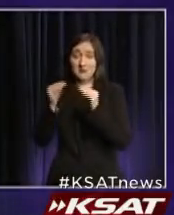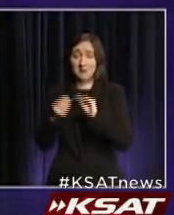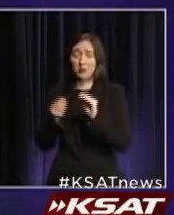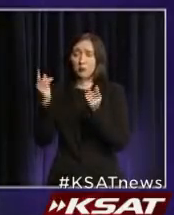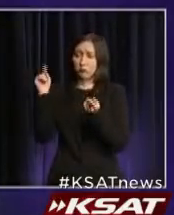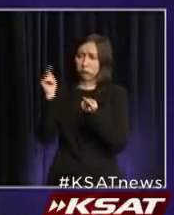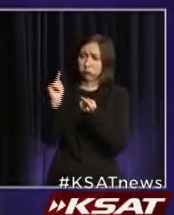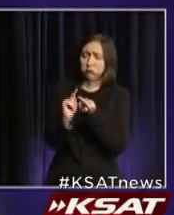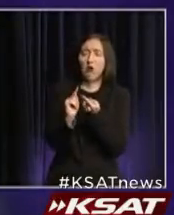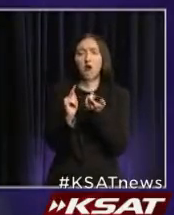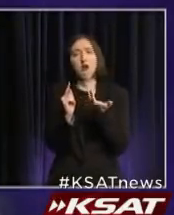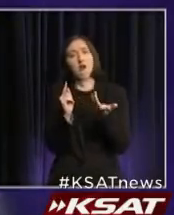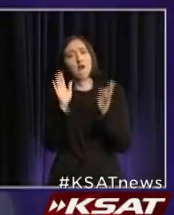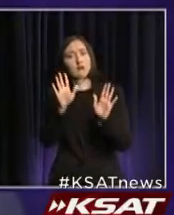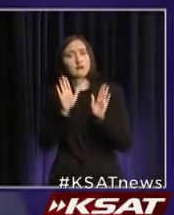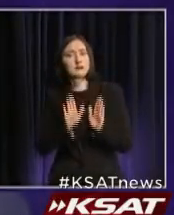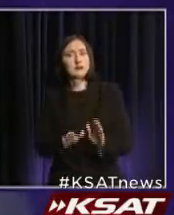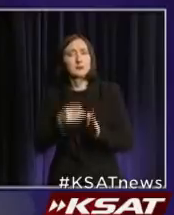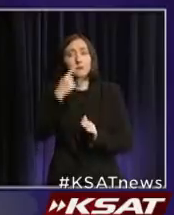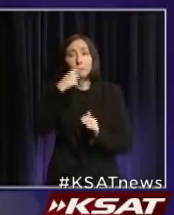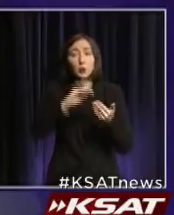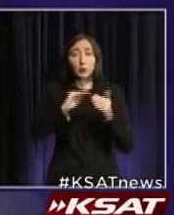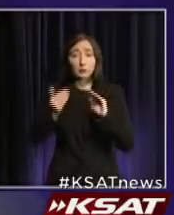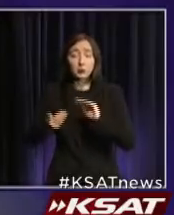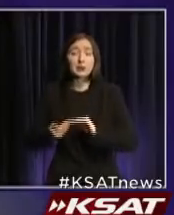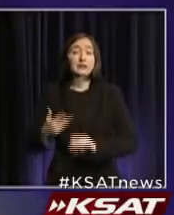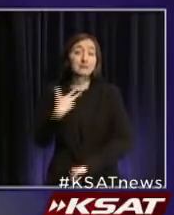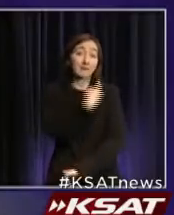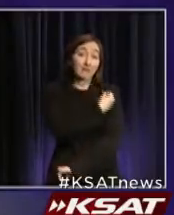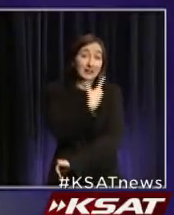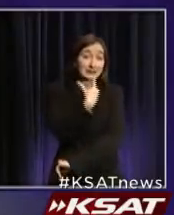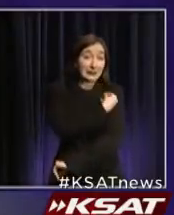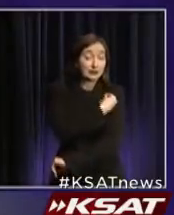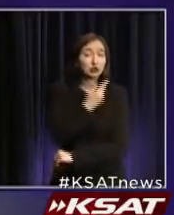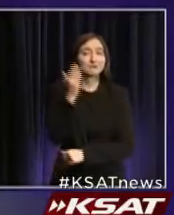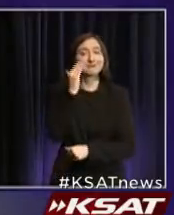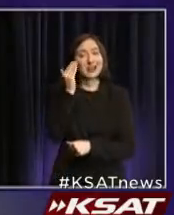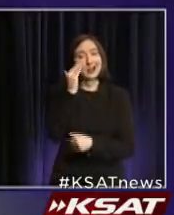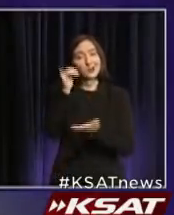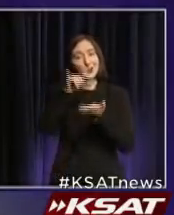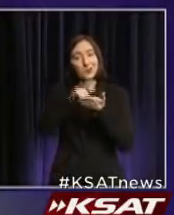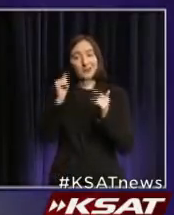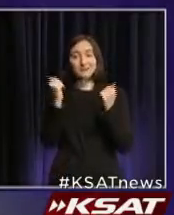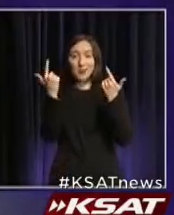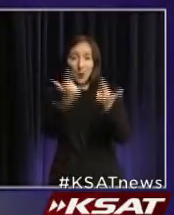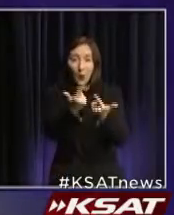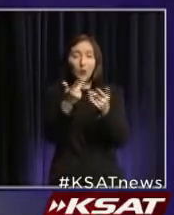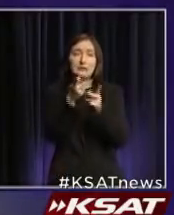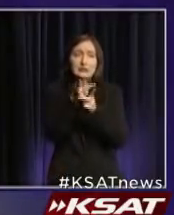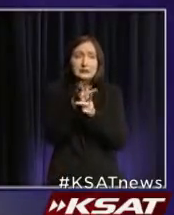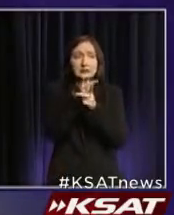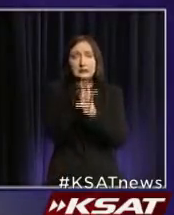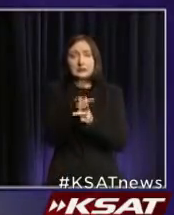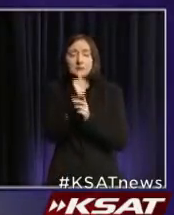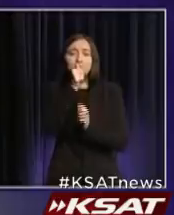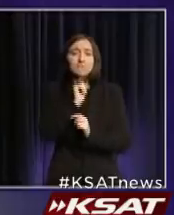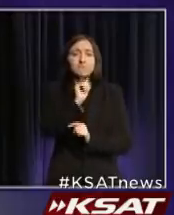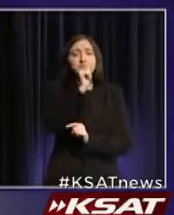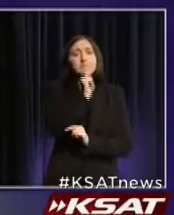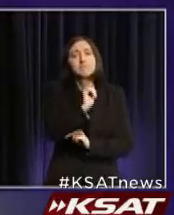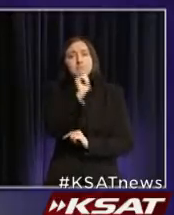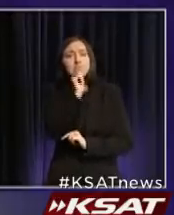community. Let's keep that up. Vaccinations, I know that everybody is practicing their best patience with